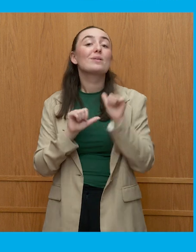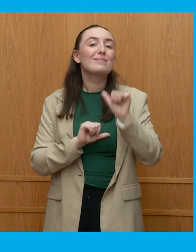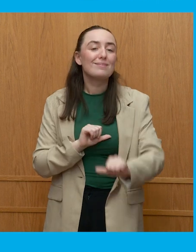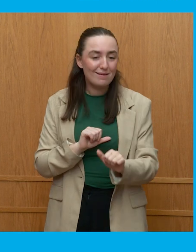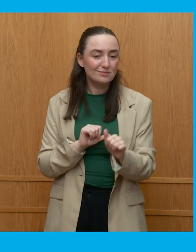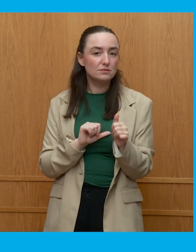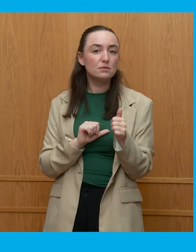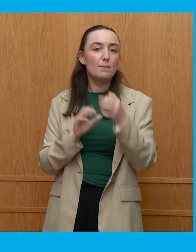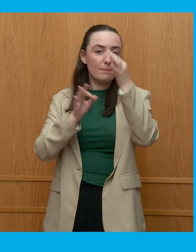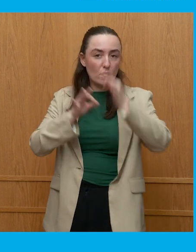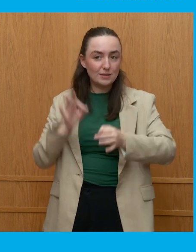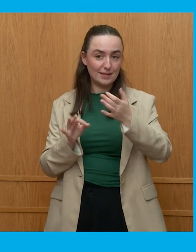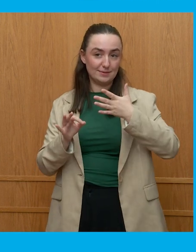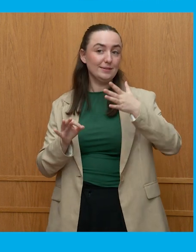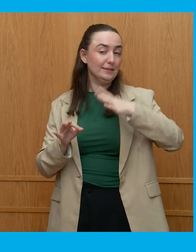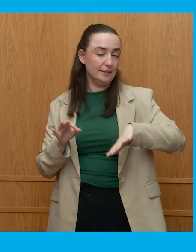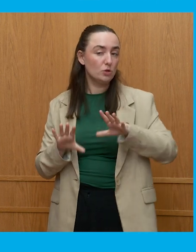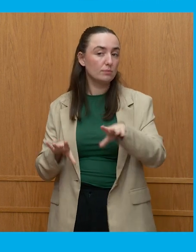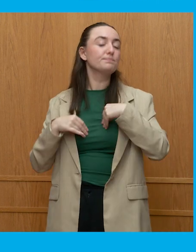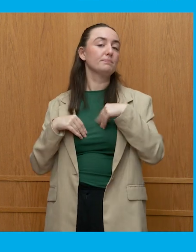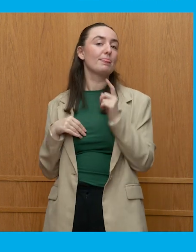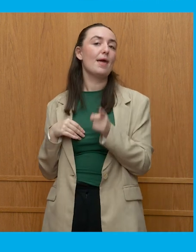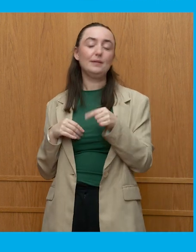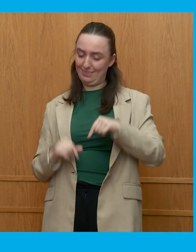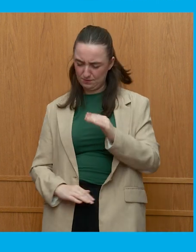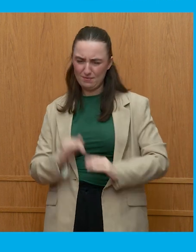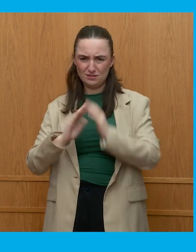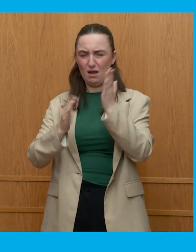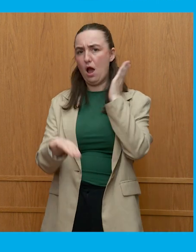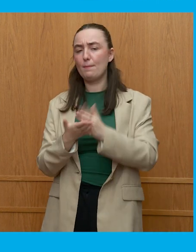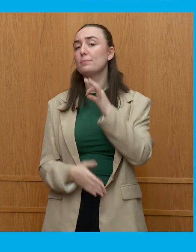Yes, does this building help? Absolutely. It's a privilege to be in here,